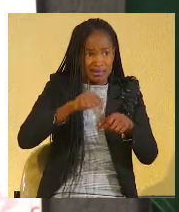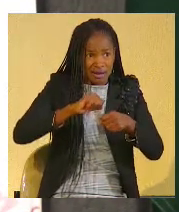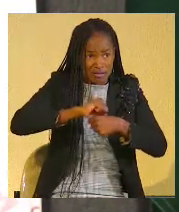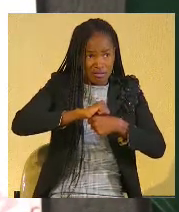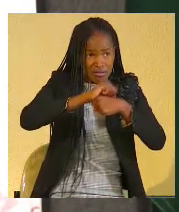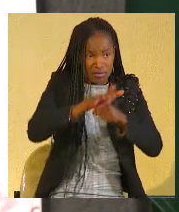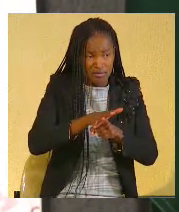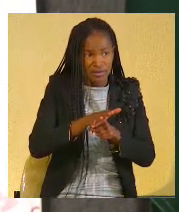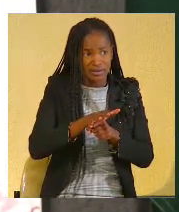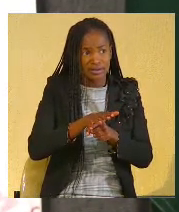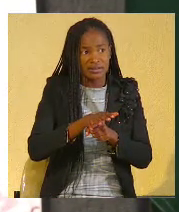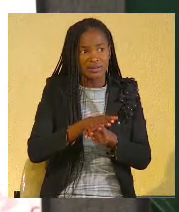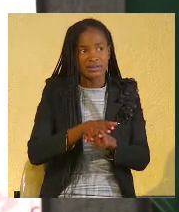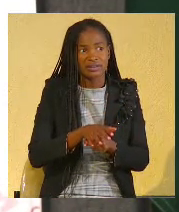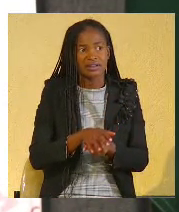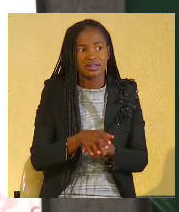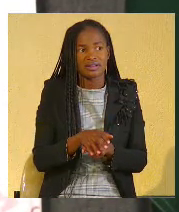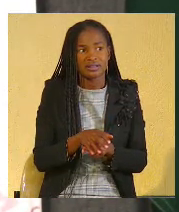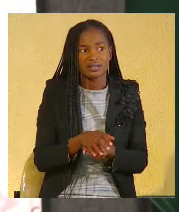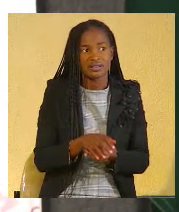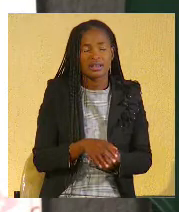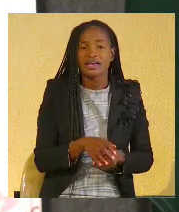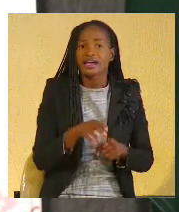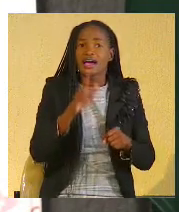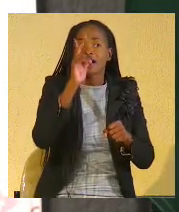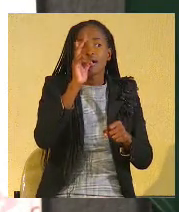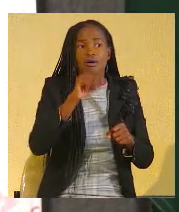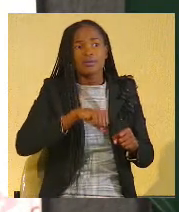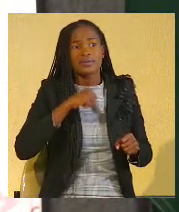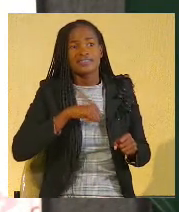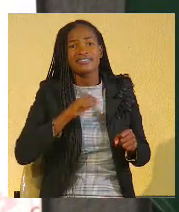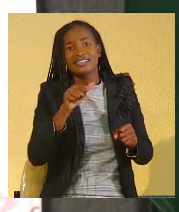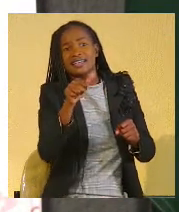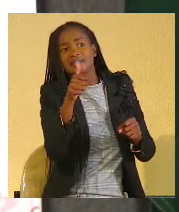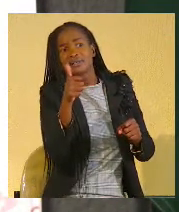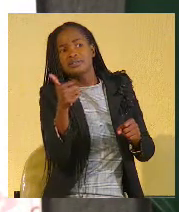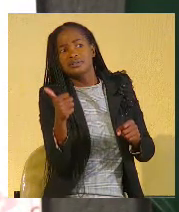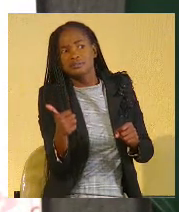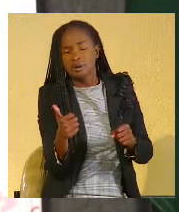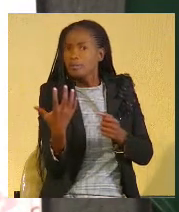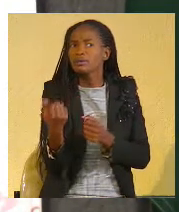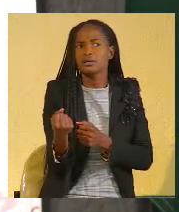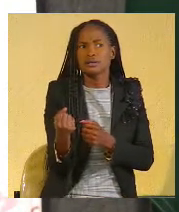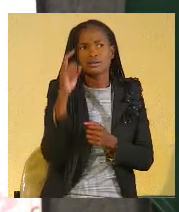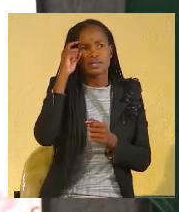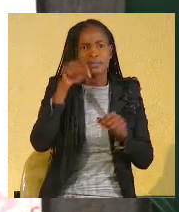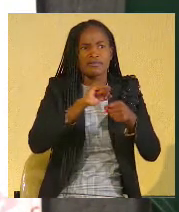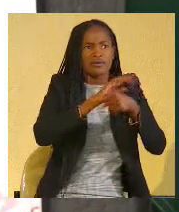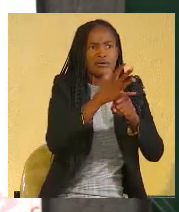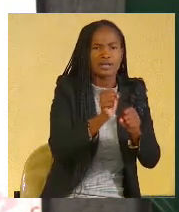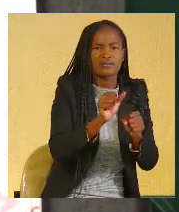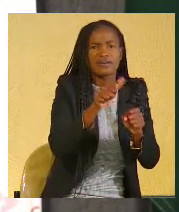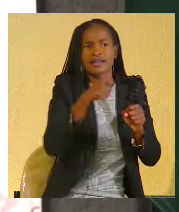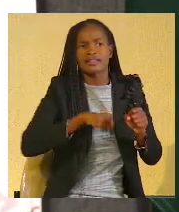the usual health conditions which has been there all along with us, they still remain. So on top